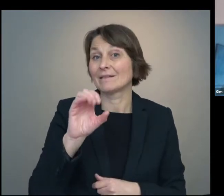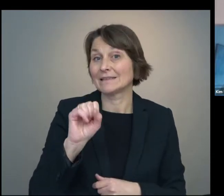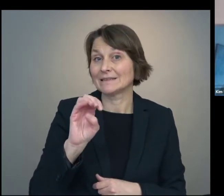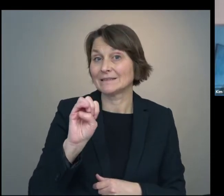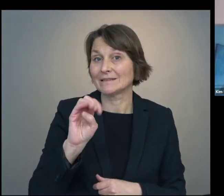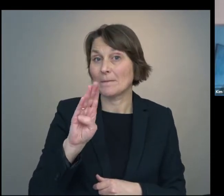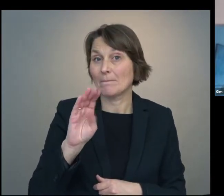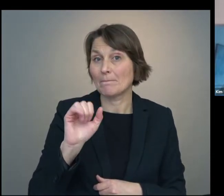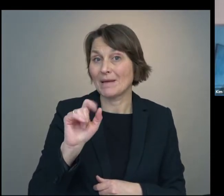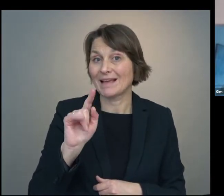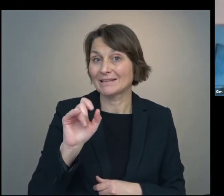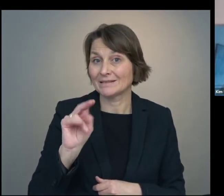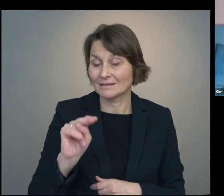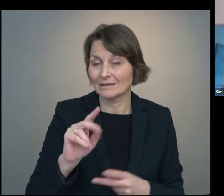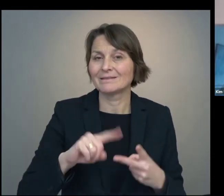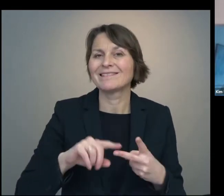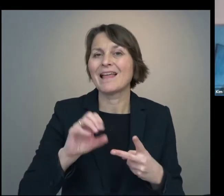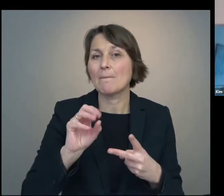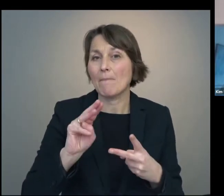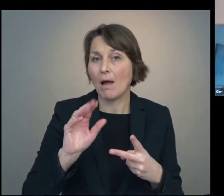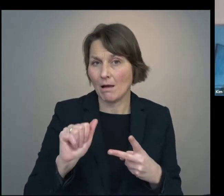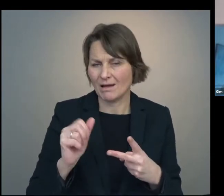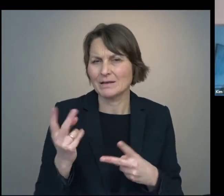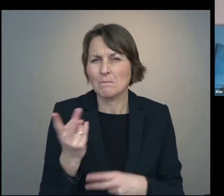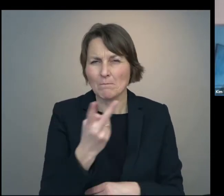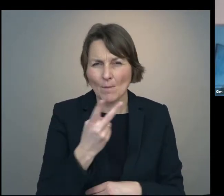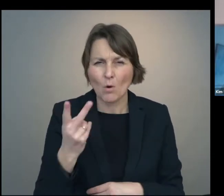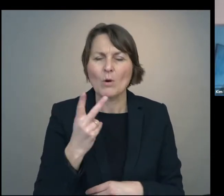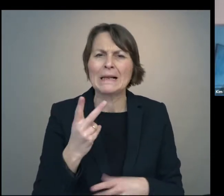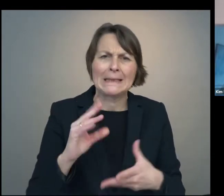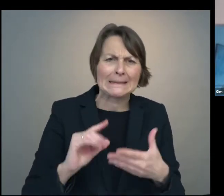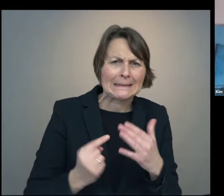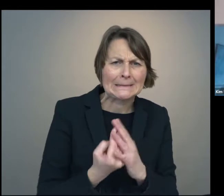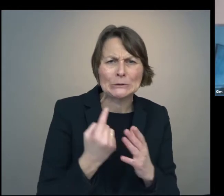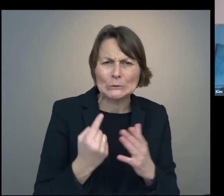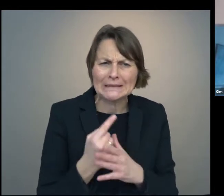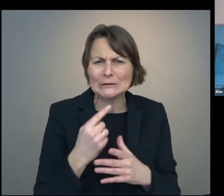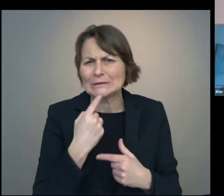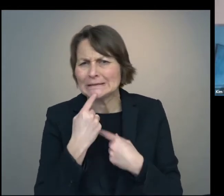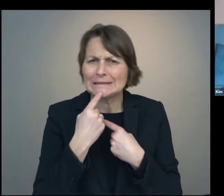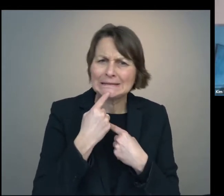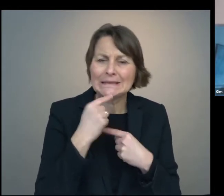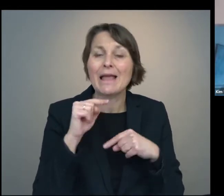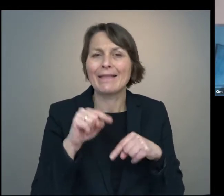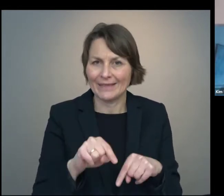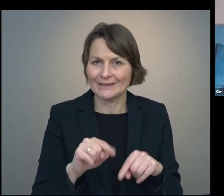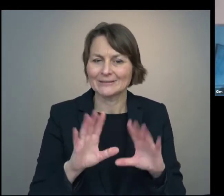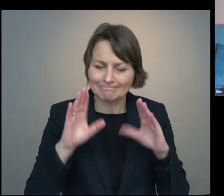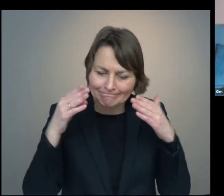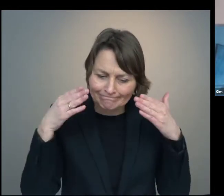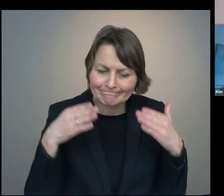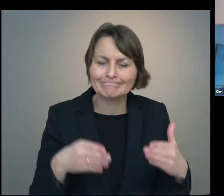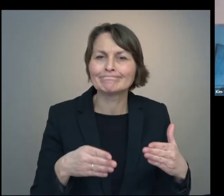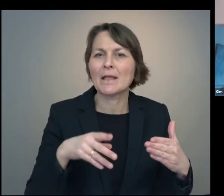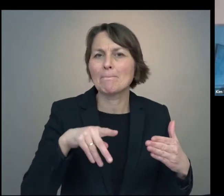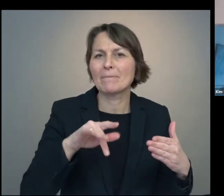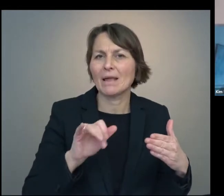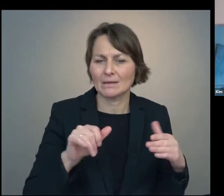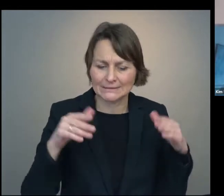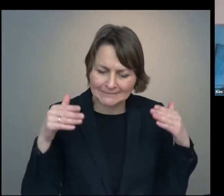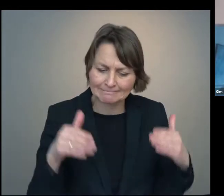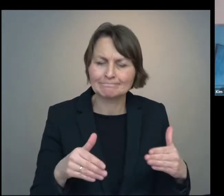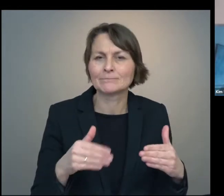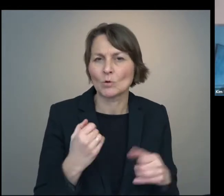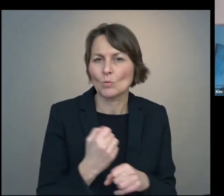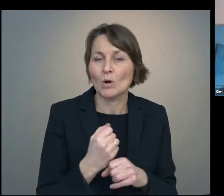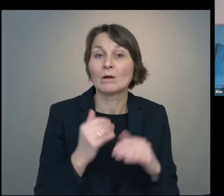and Emma working on issues and PRs, which is of course a really important part of our open source work as well.